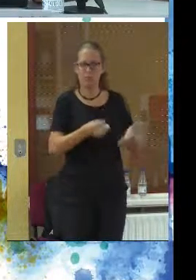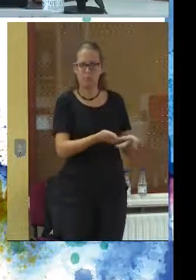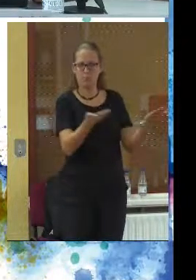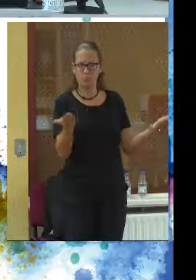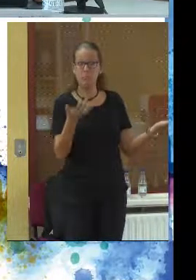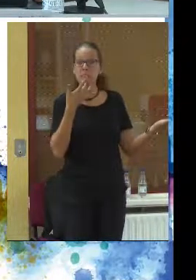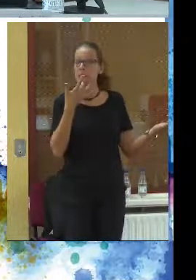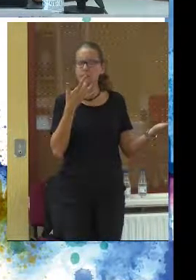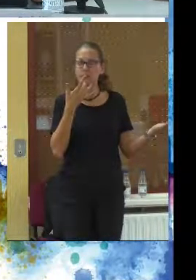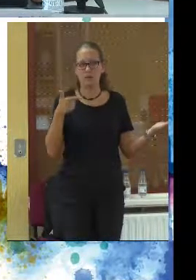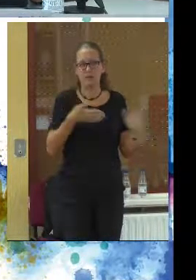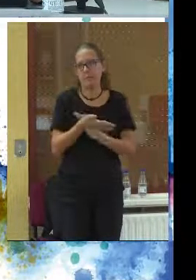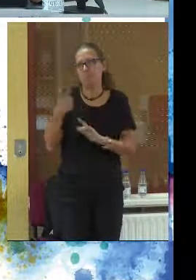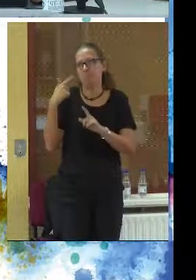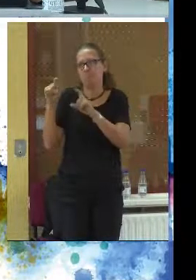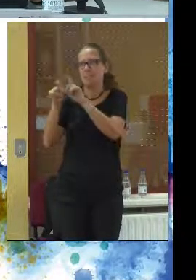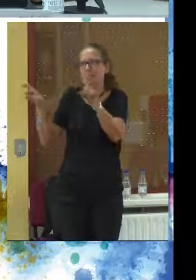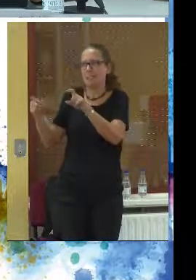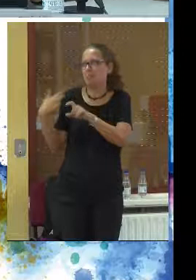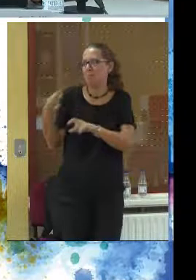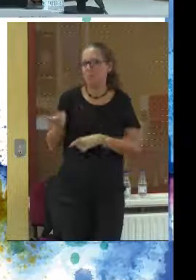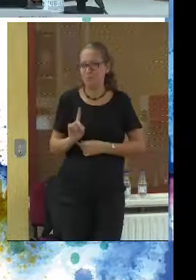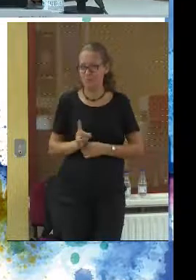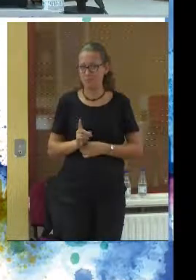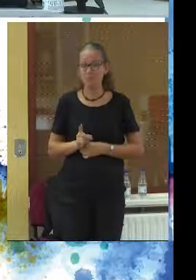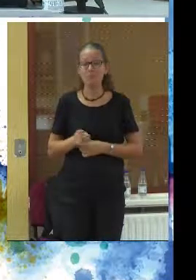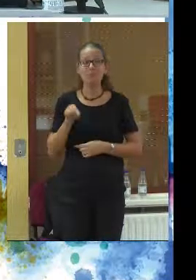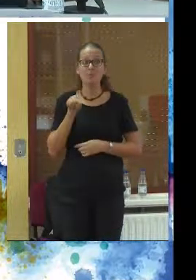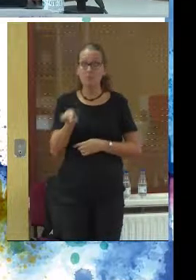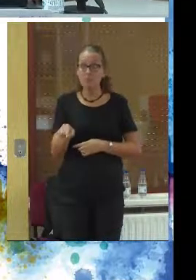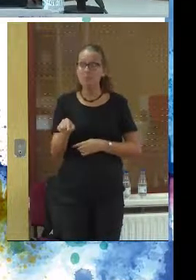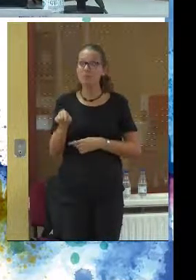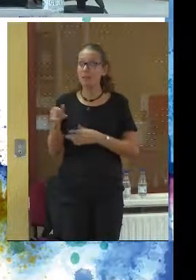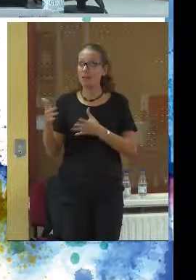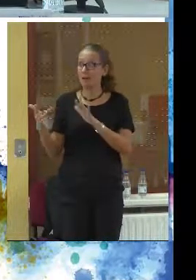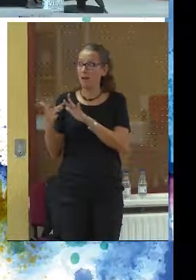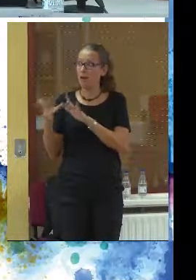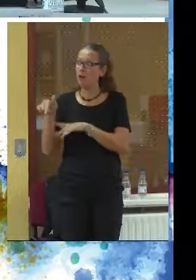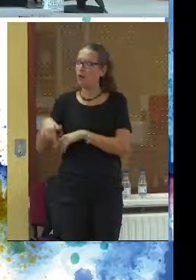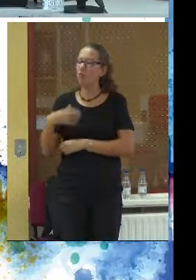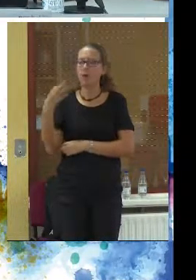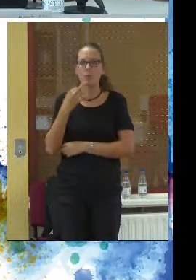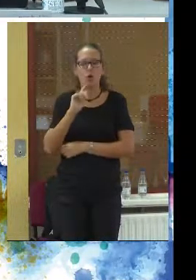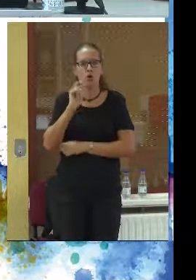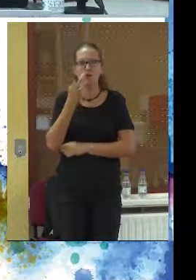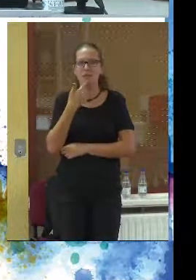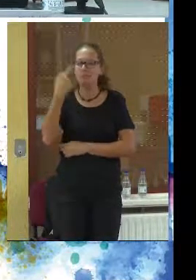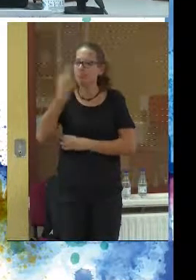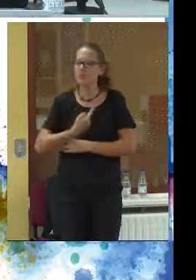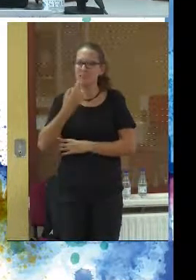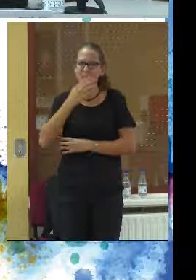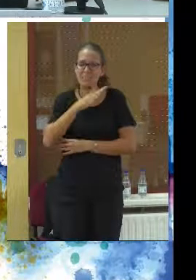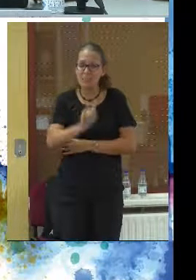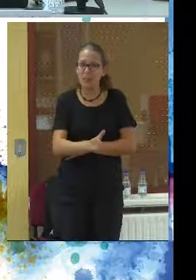we're having to work just like anyone else. We don't have special considerations. We have to make sure that our customer